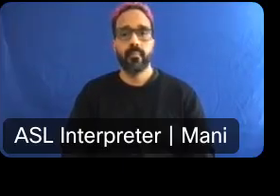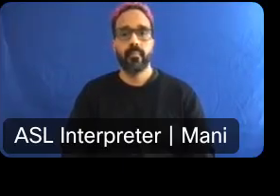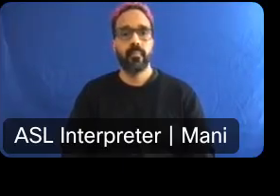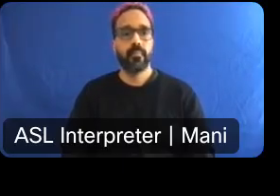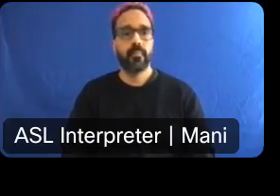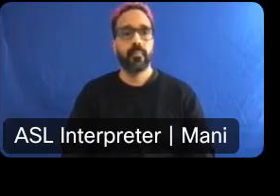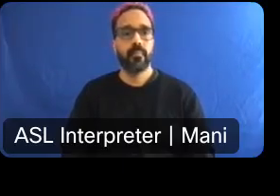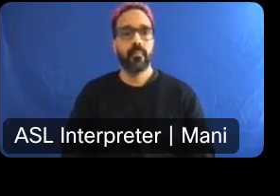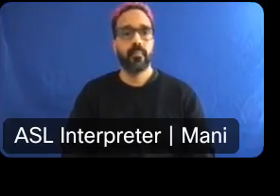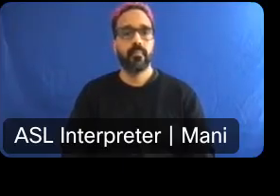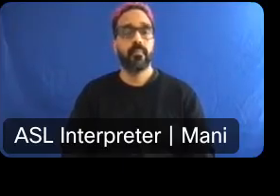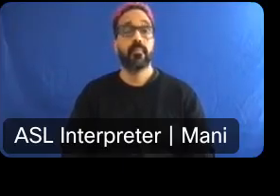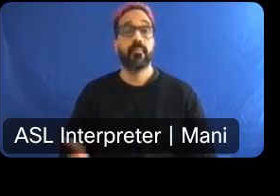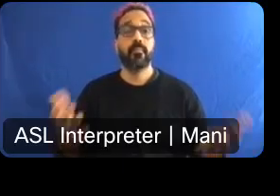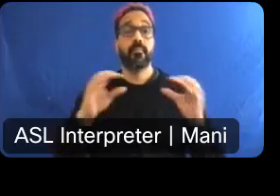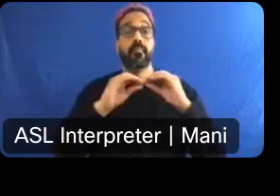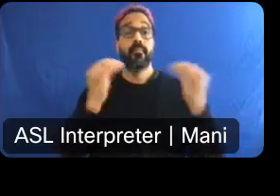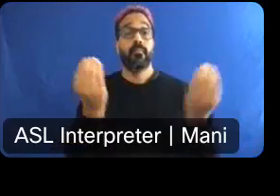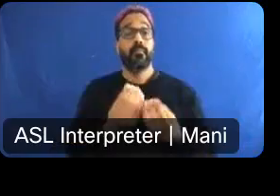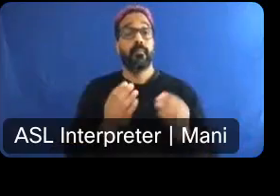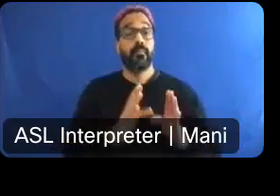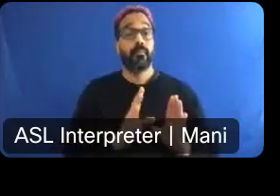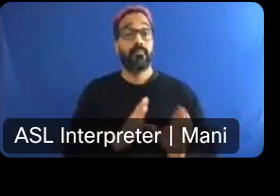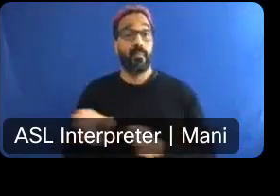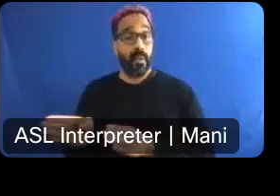So, how can organizations prepare?